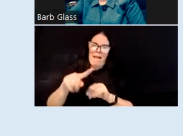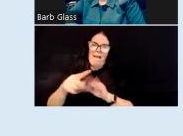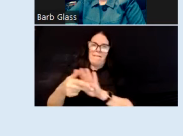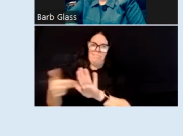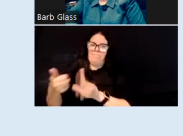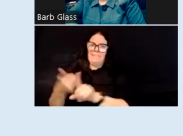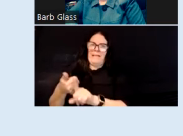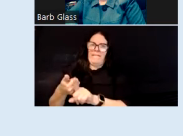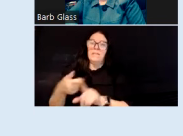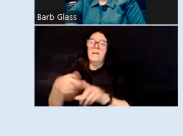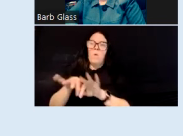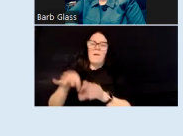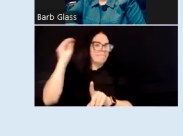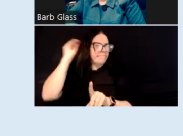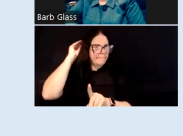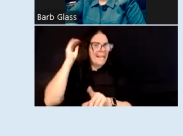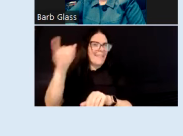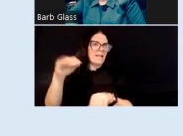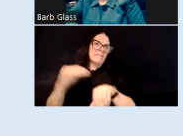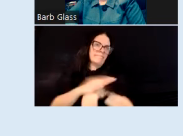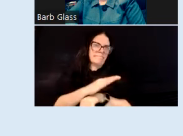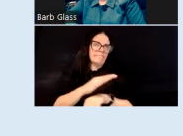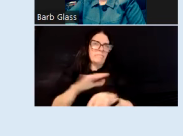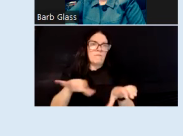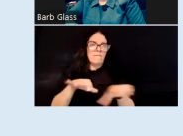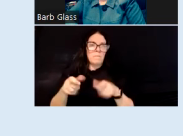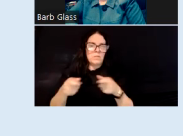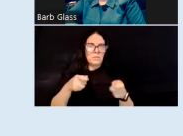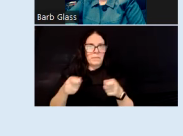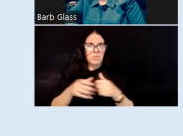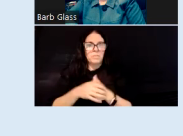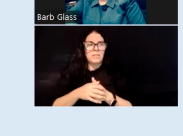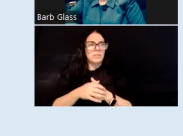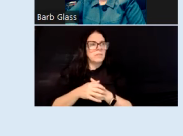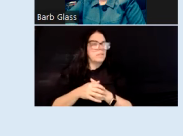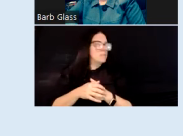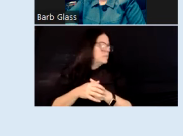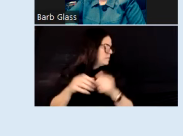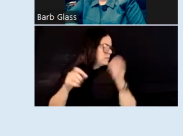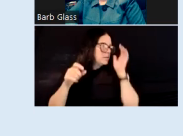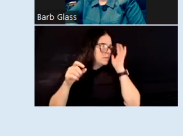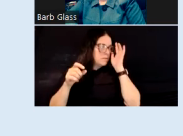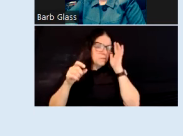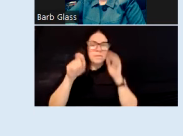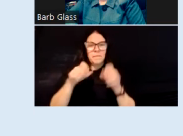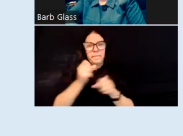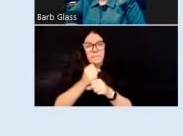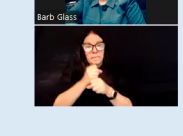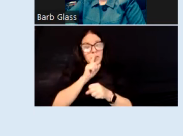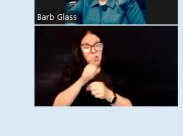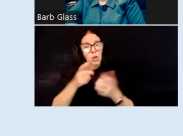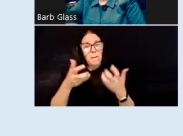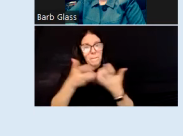need to be aware of the fact that it does feed into performance management. You should ensure that it does, to the best of your ability, match what